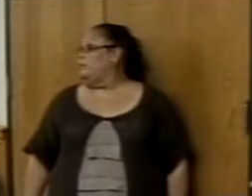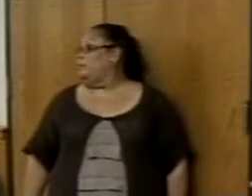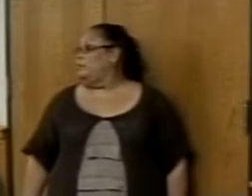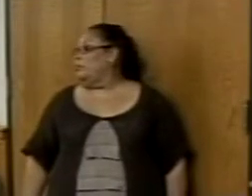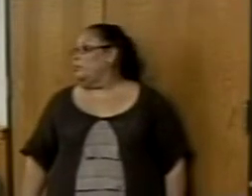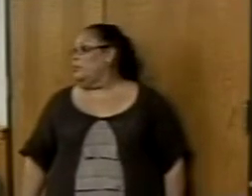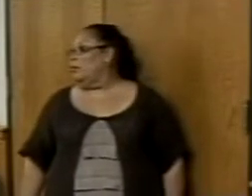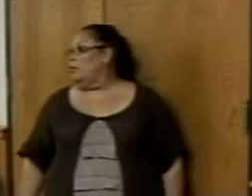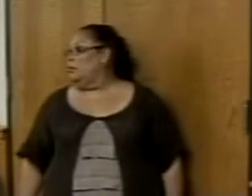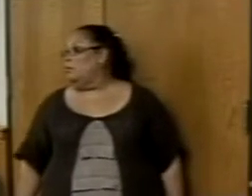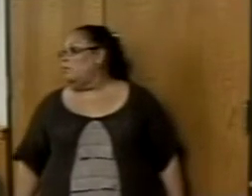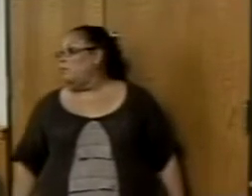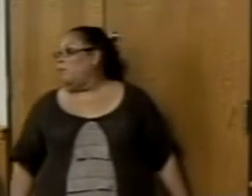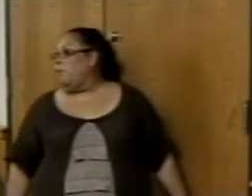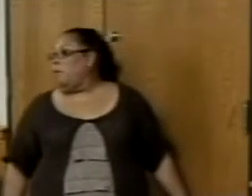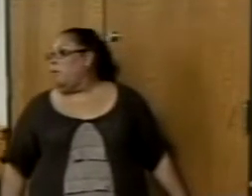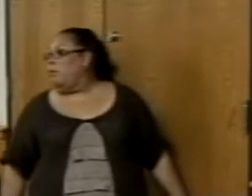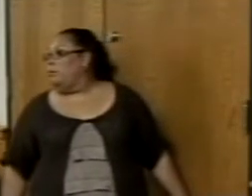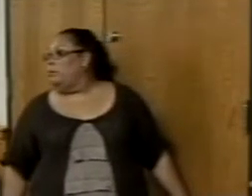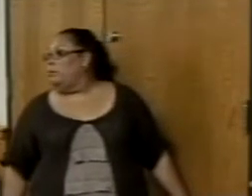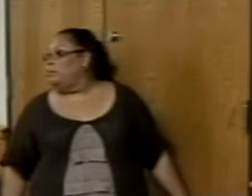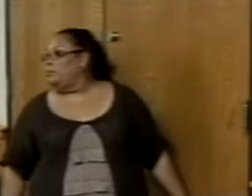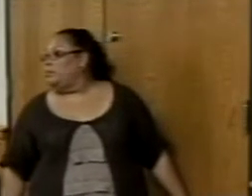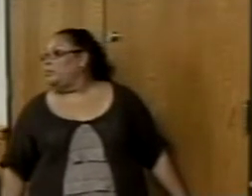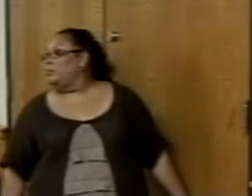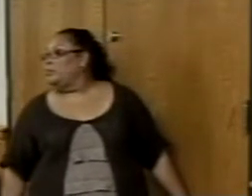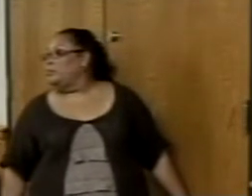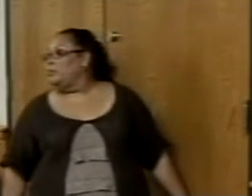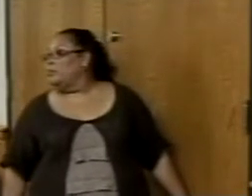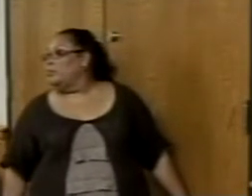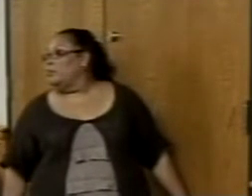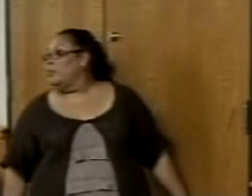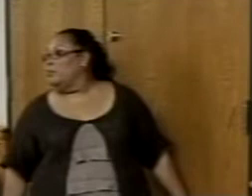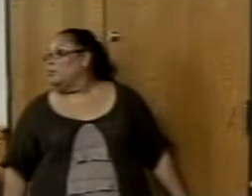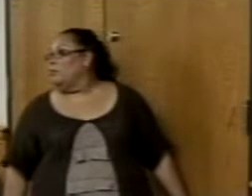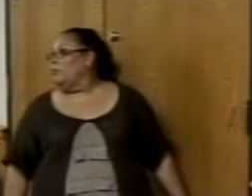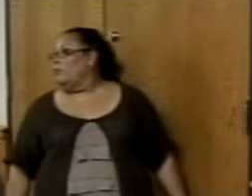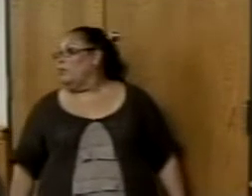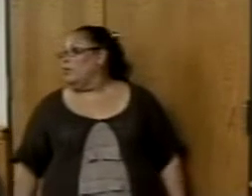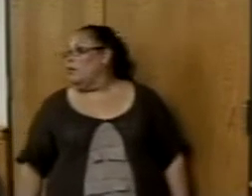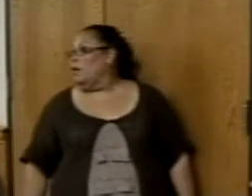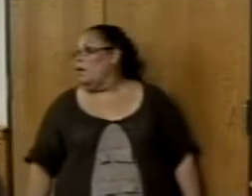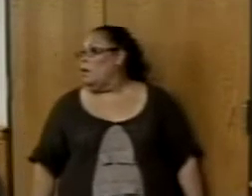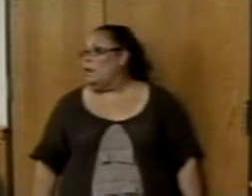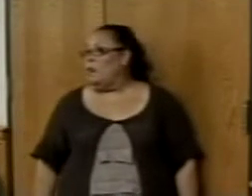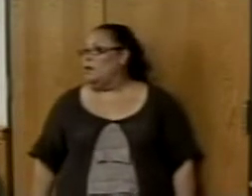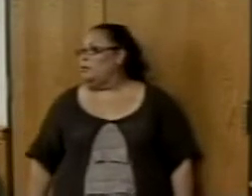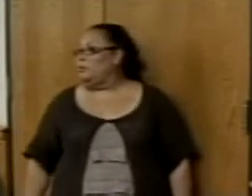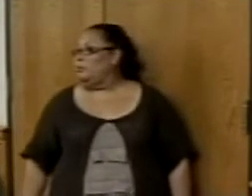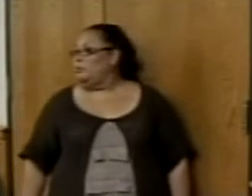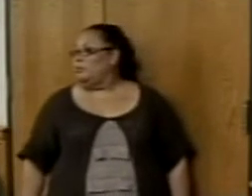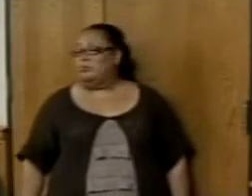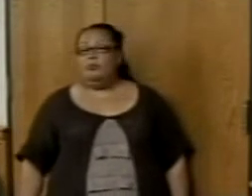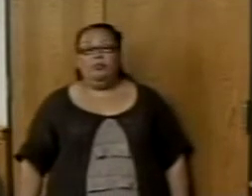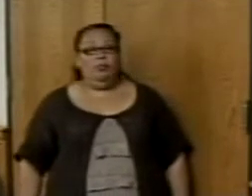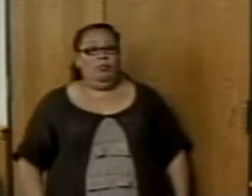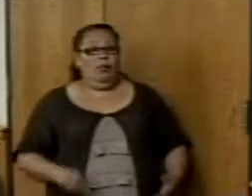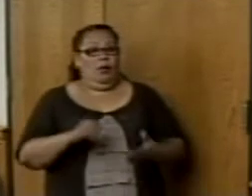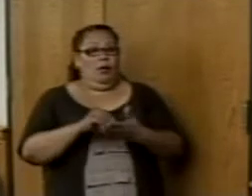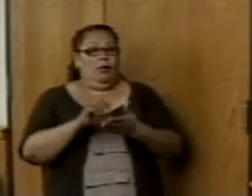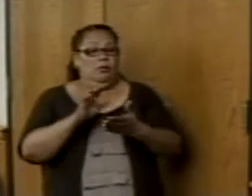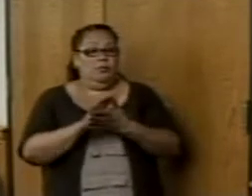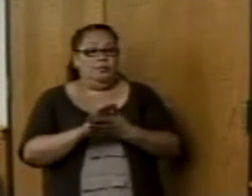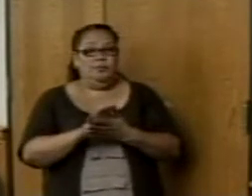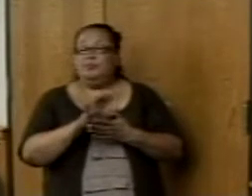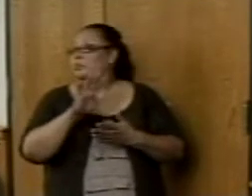Mr. Shergold, whenever you'd like to start, go ahead. Yes. You have 6 minutes and 48 seconds. Thank you very much. I'd just like to put on the record that